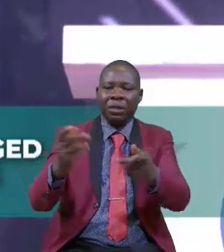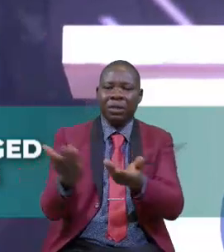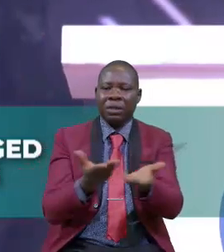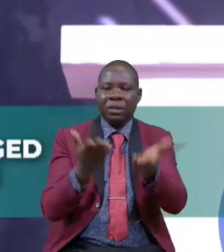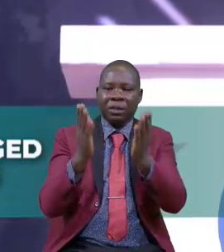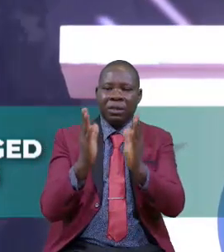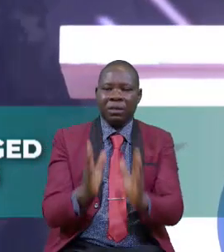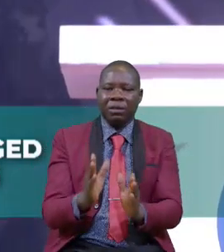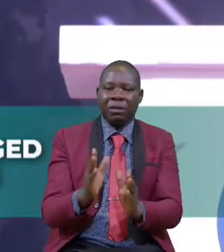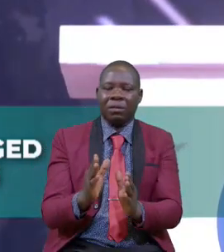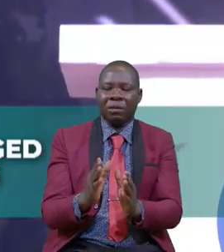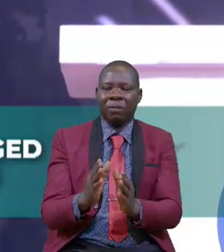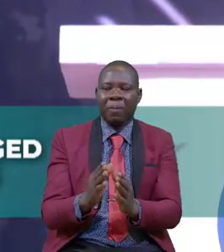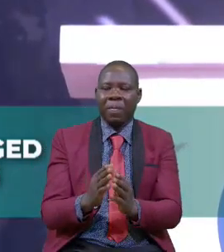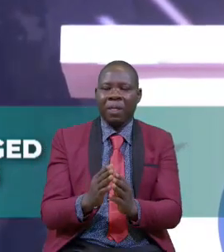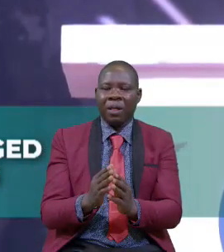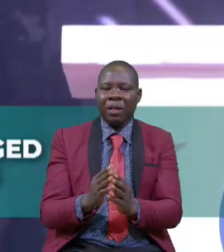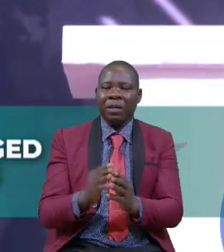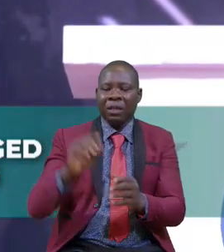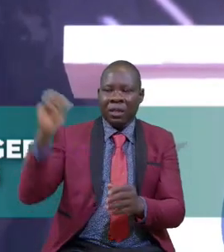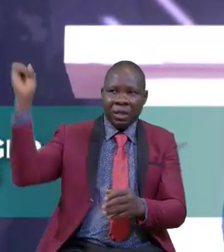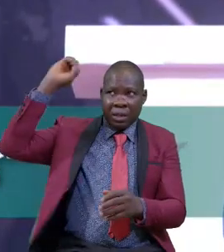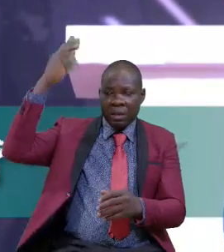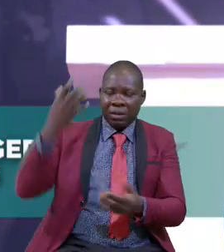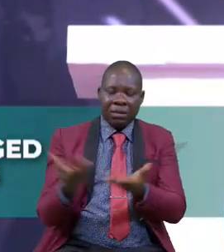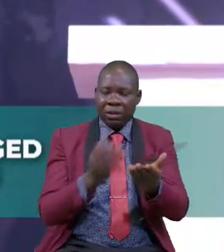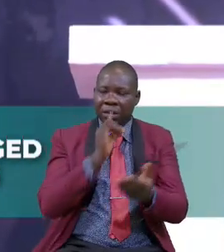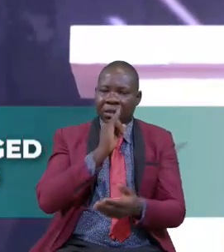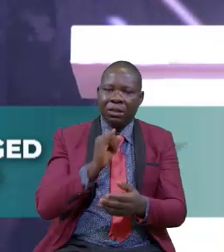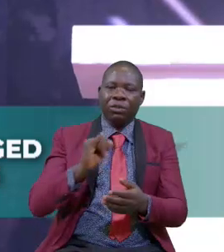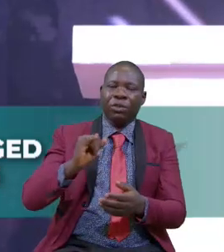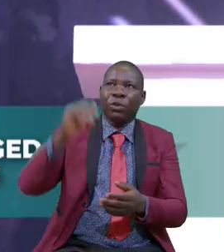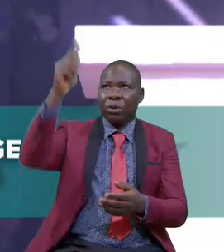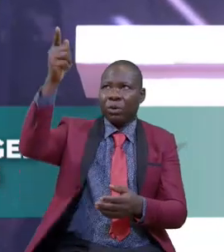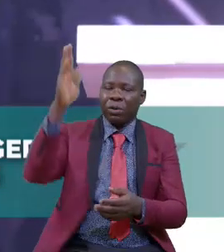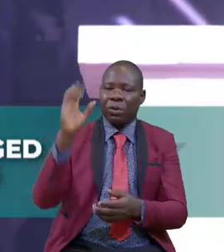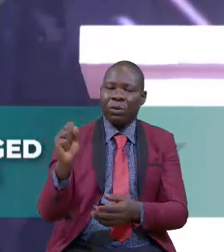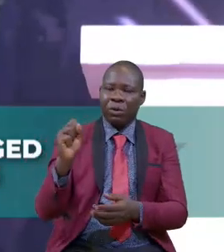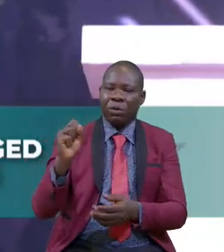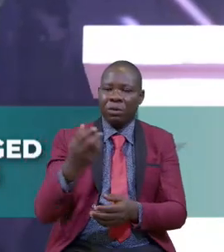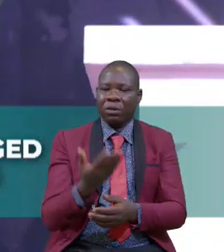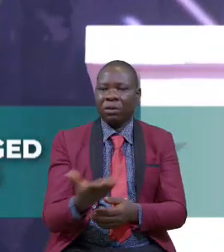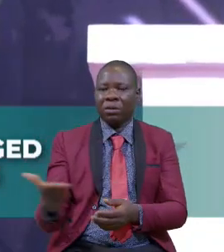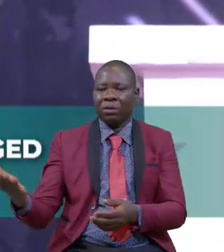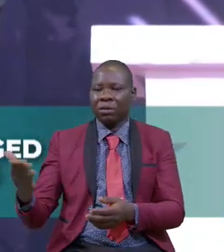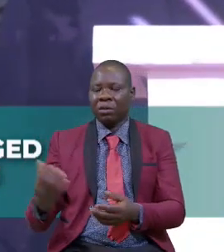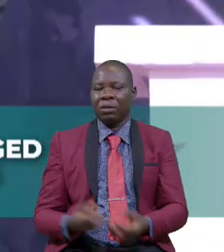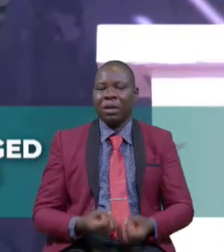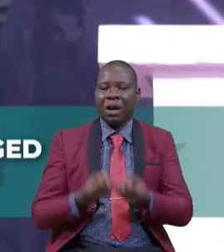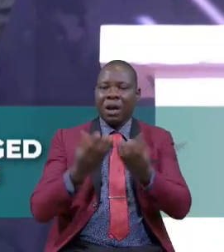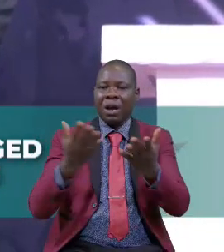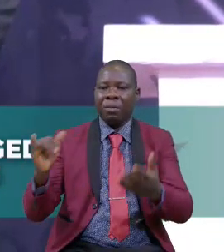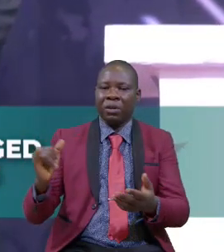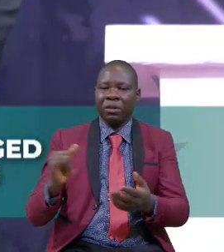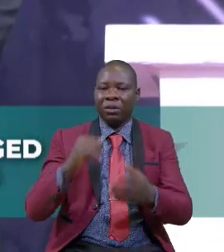is God's resources abounding continually evermore in your